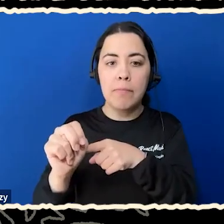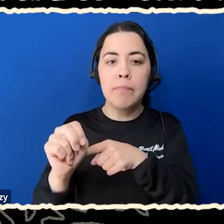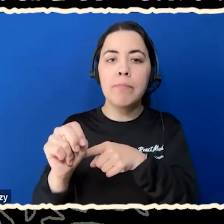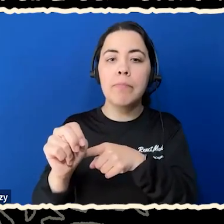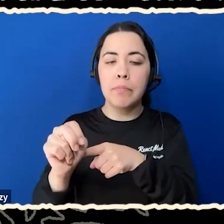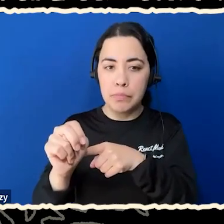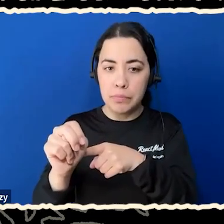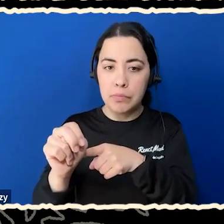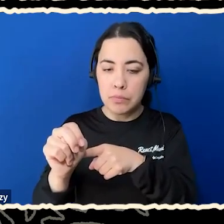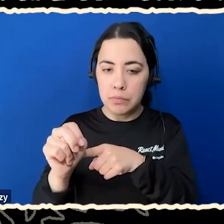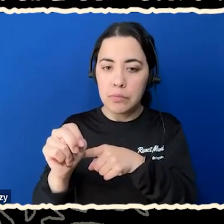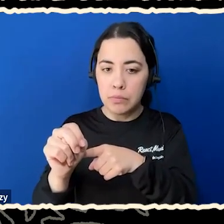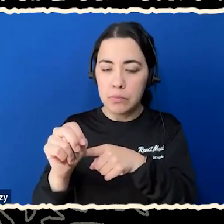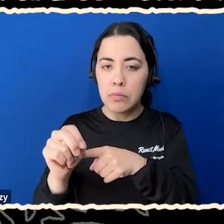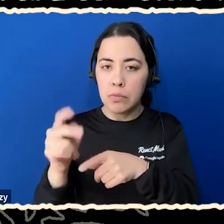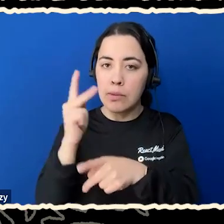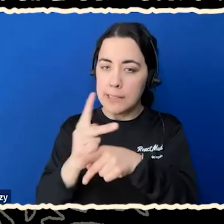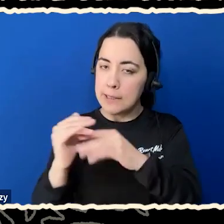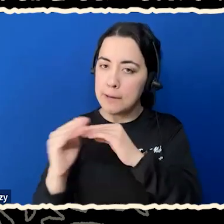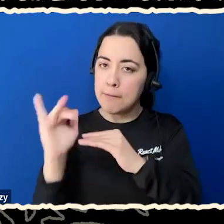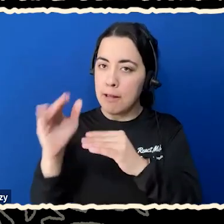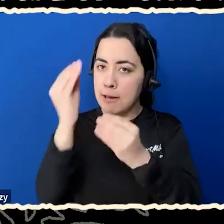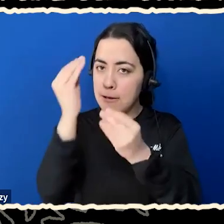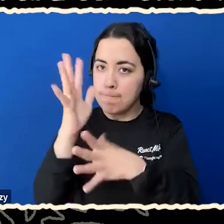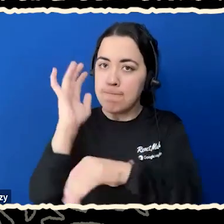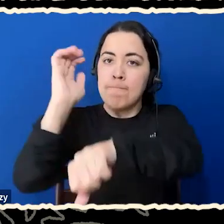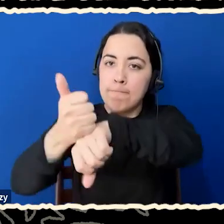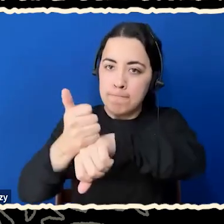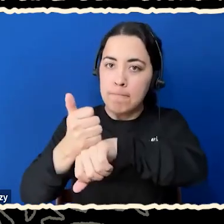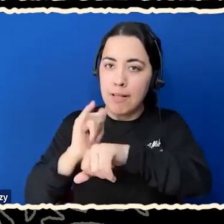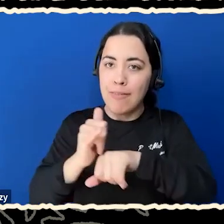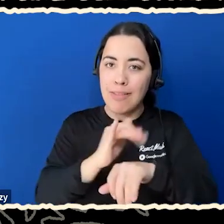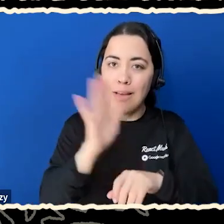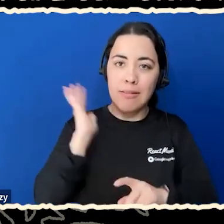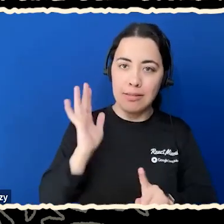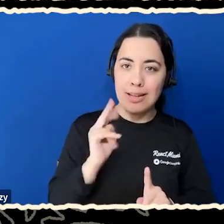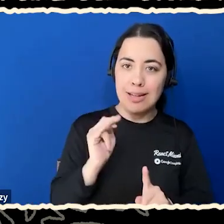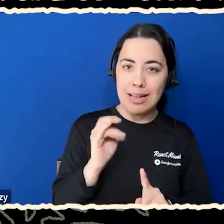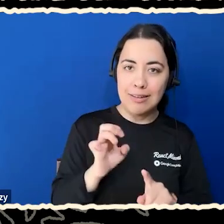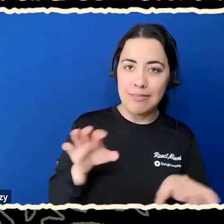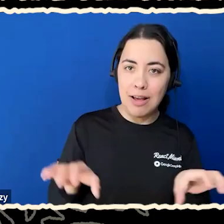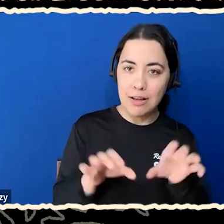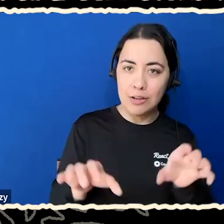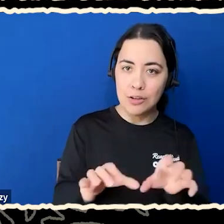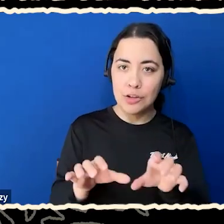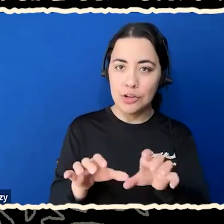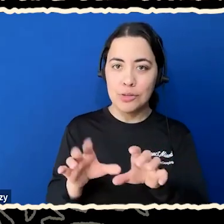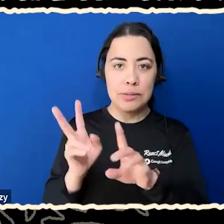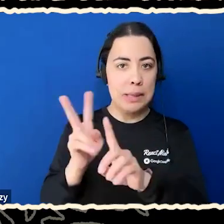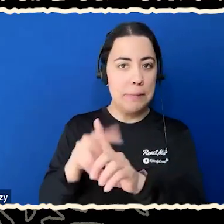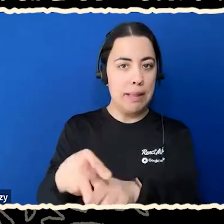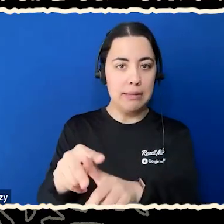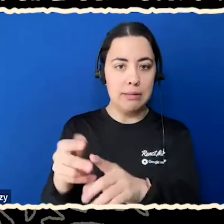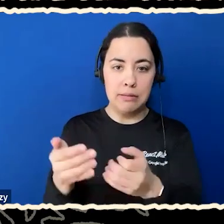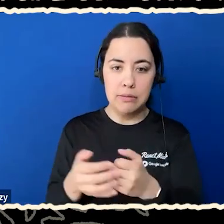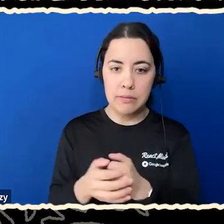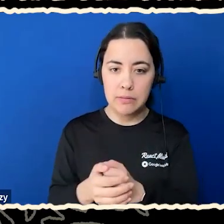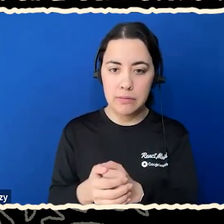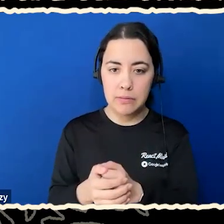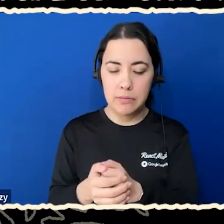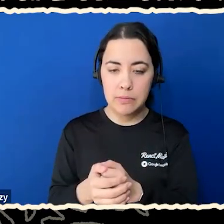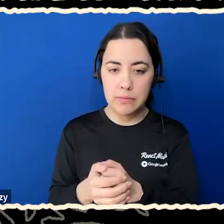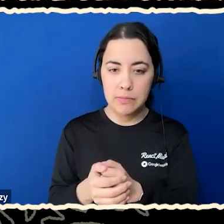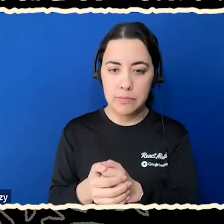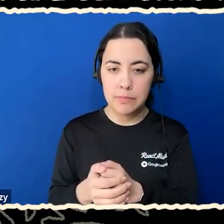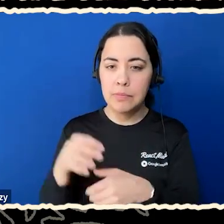can contain the actual implementation of the native actions that should be executed as React Native calls into those